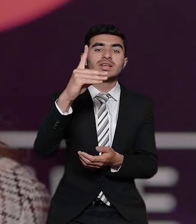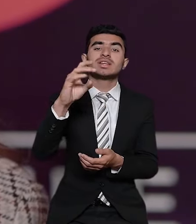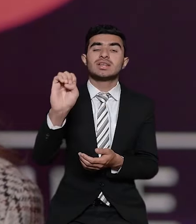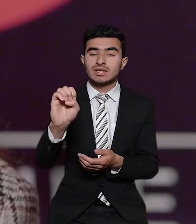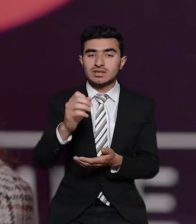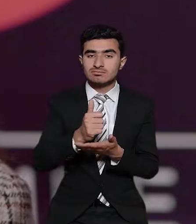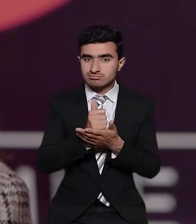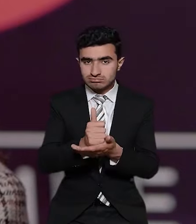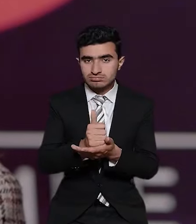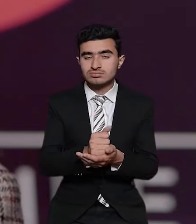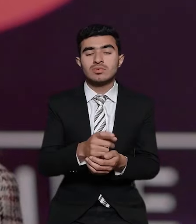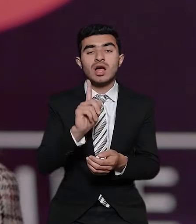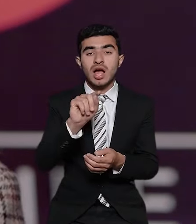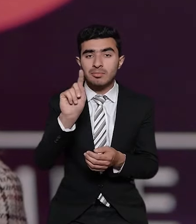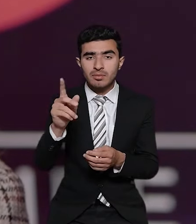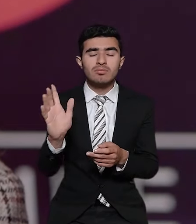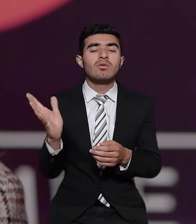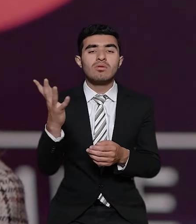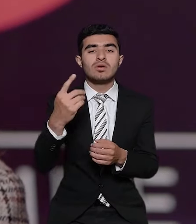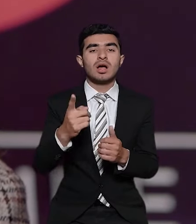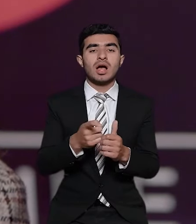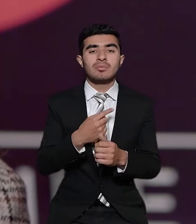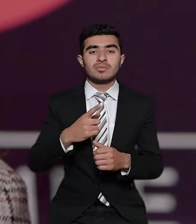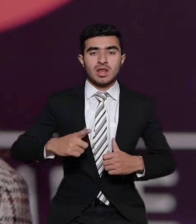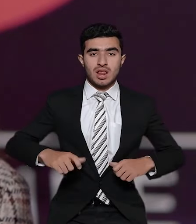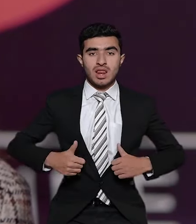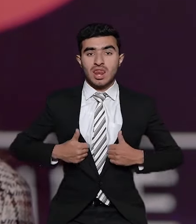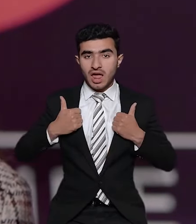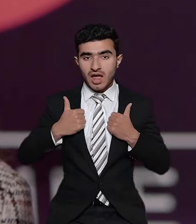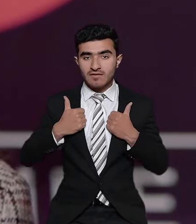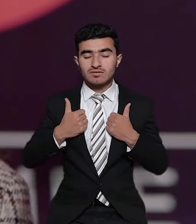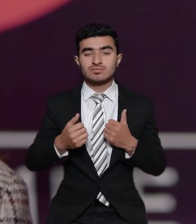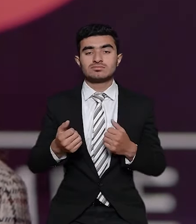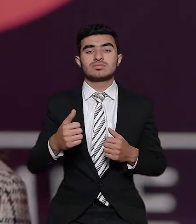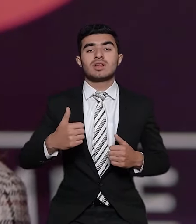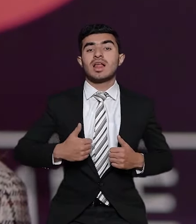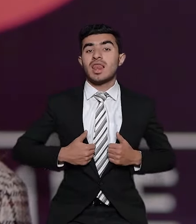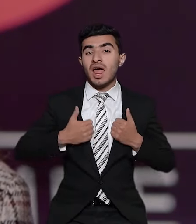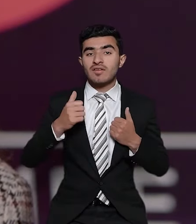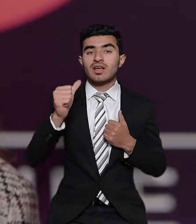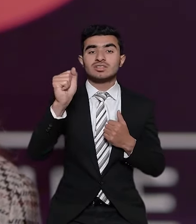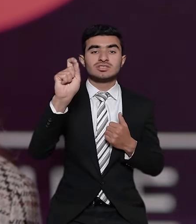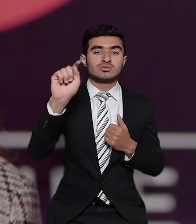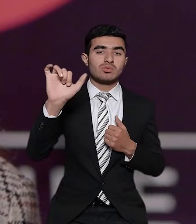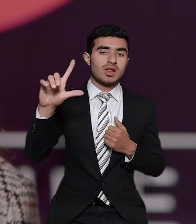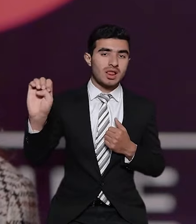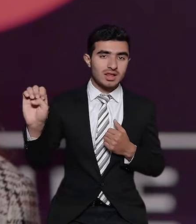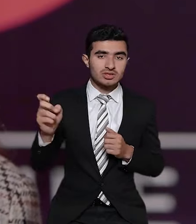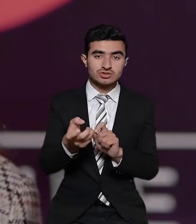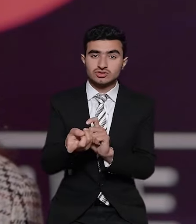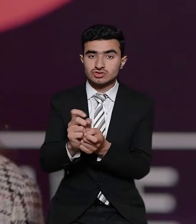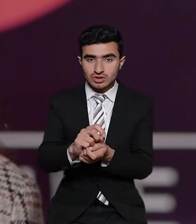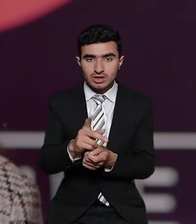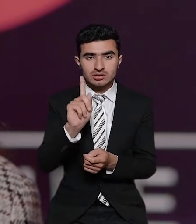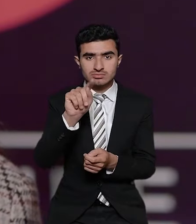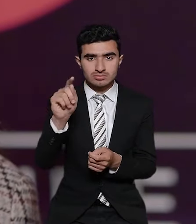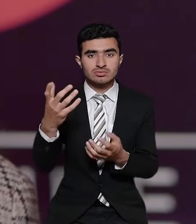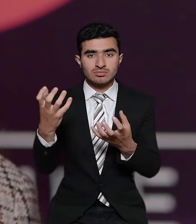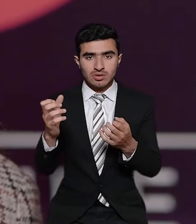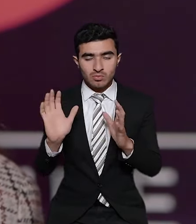who wants to bring a lifestyle change, jinke goals hain lekin they don't know how to go